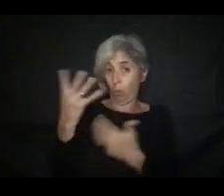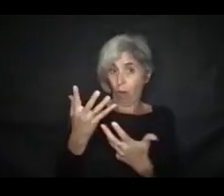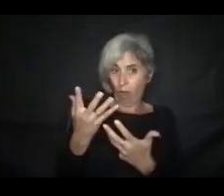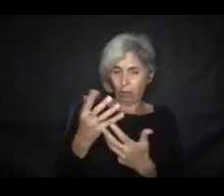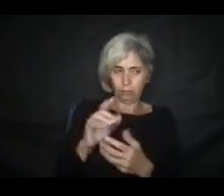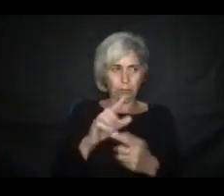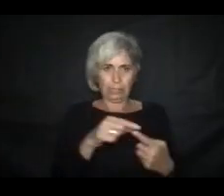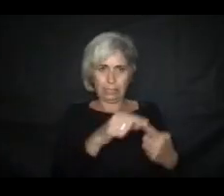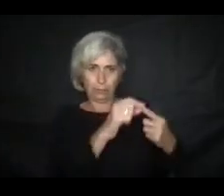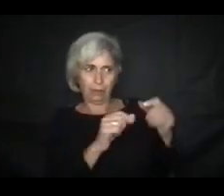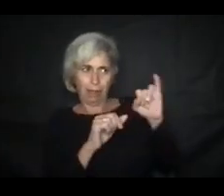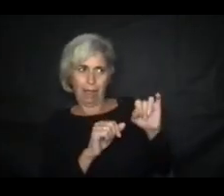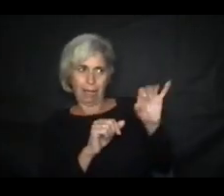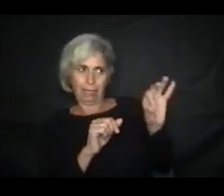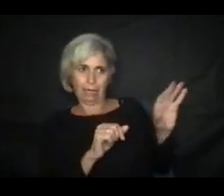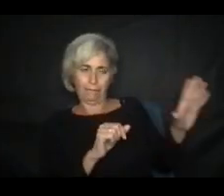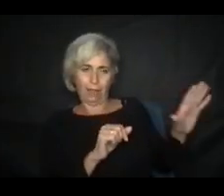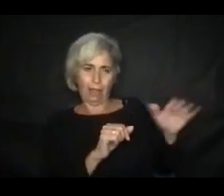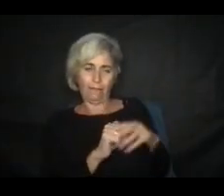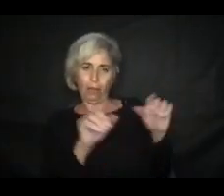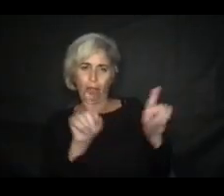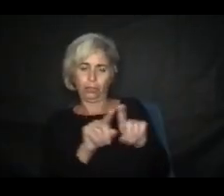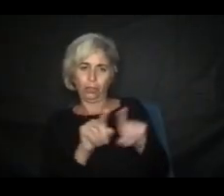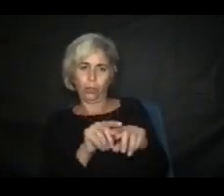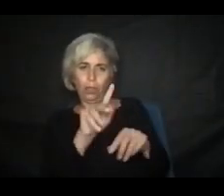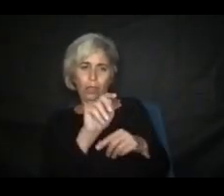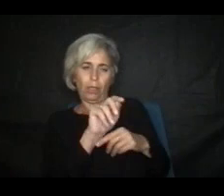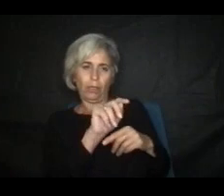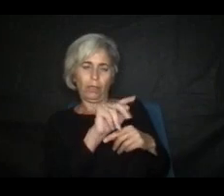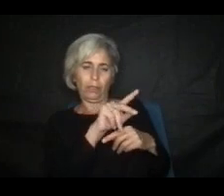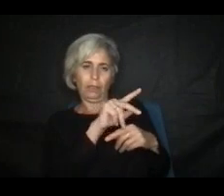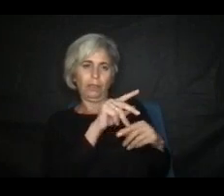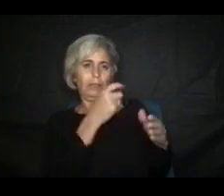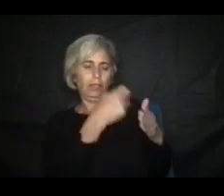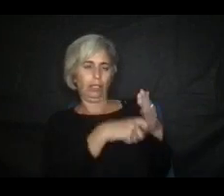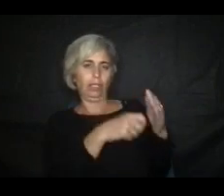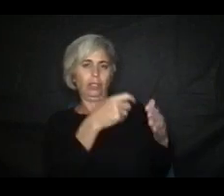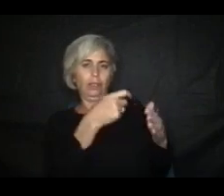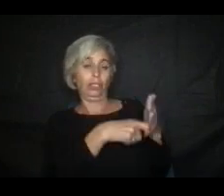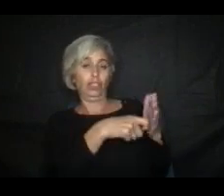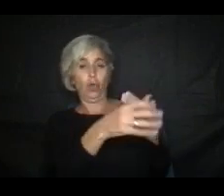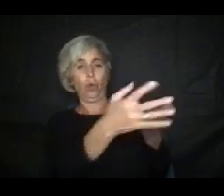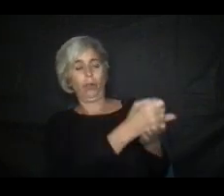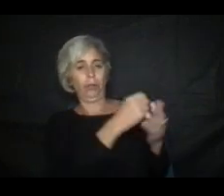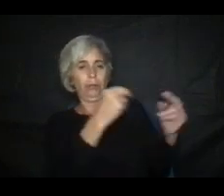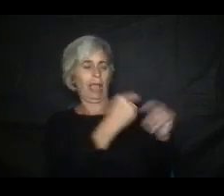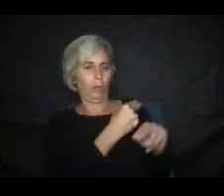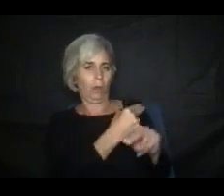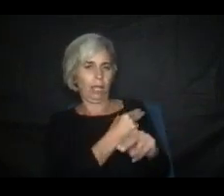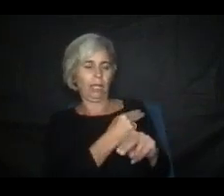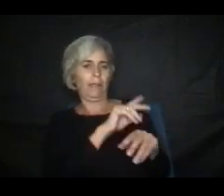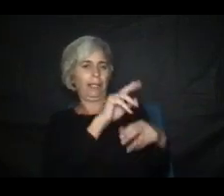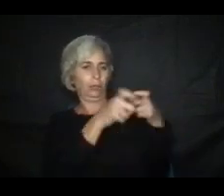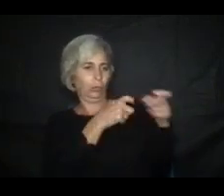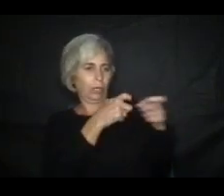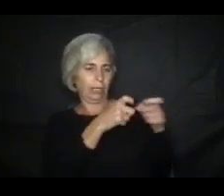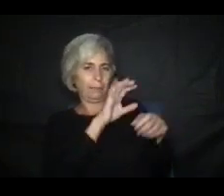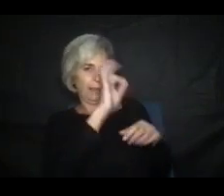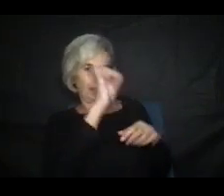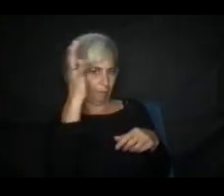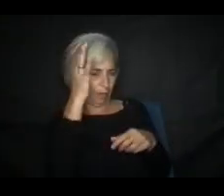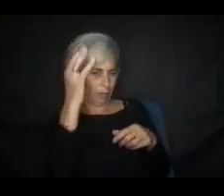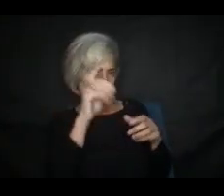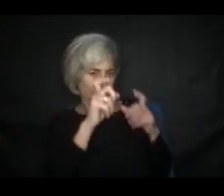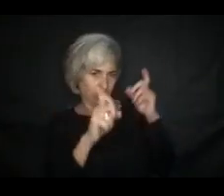of 95 and the Turnpike, which are funded through either toll revenues or the federal government, the corridor